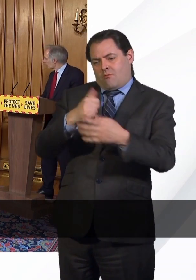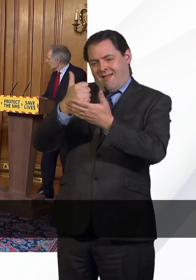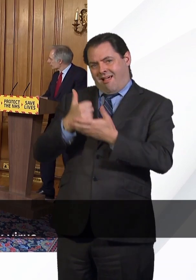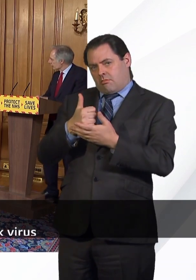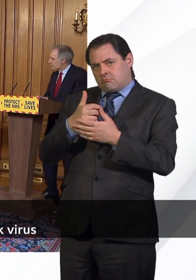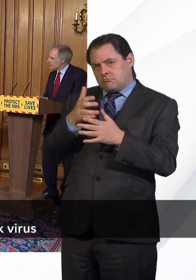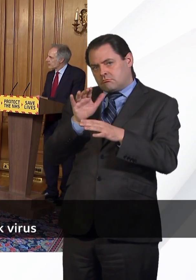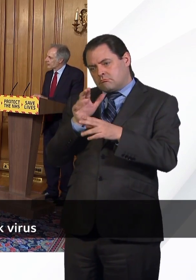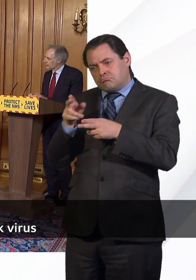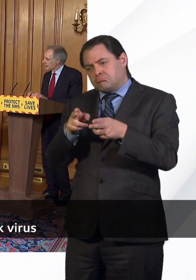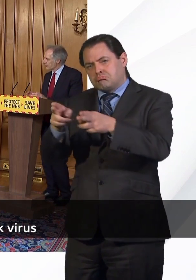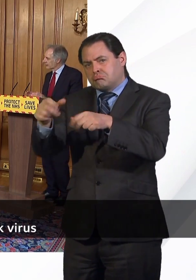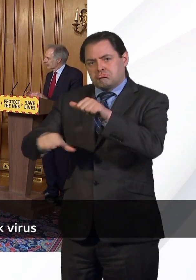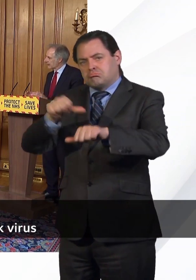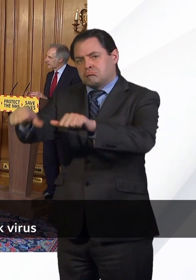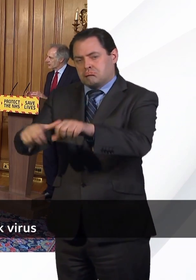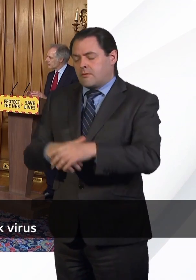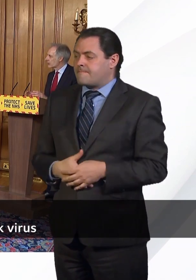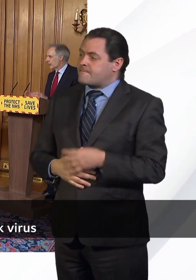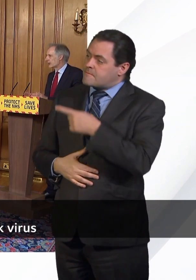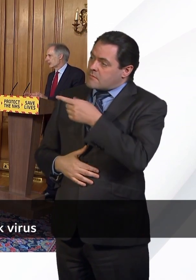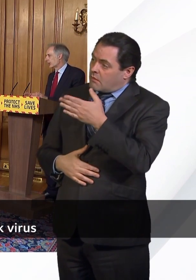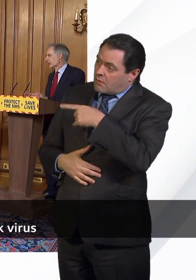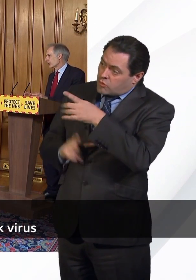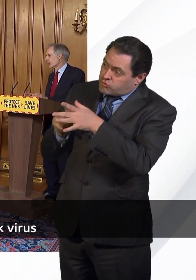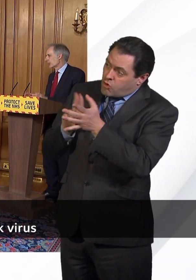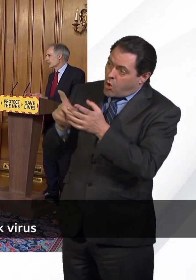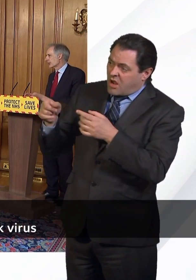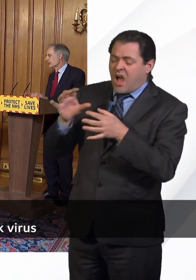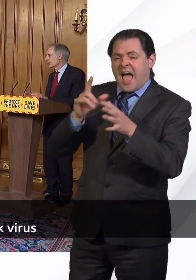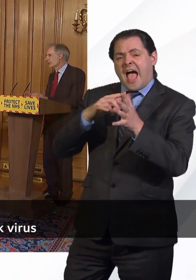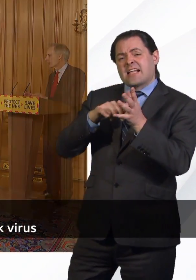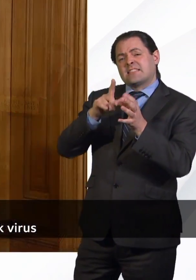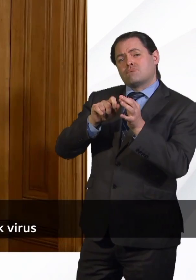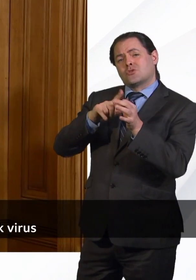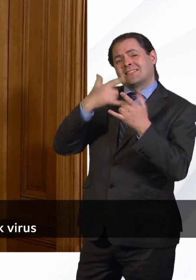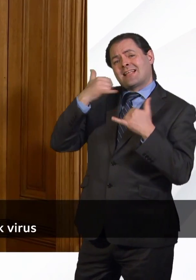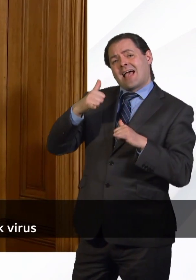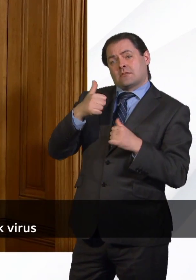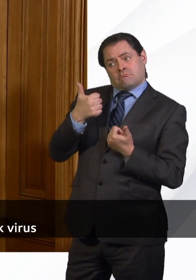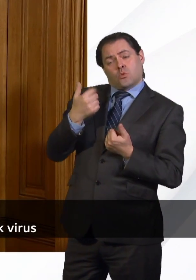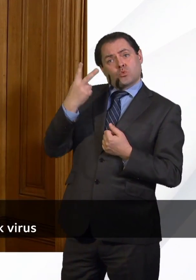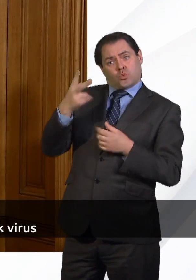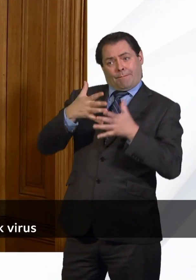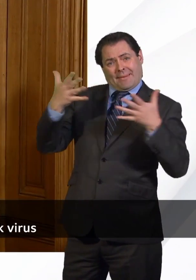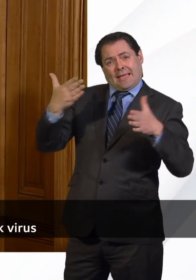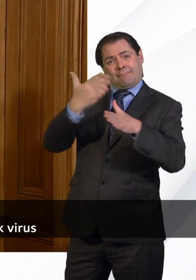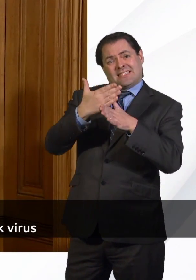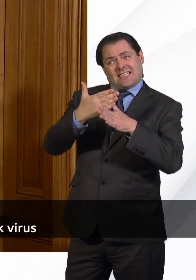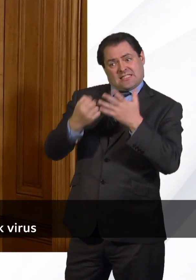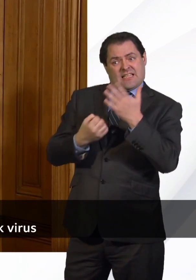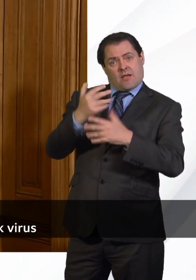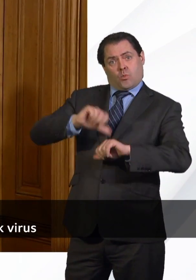testing? Just briefly on the testing, there's been really very good progress on the antibody test. There are at least 2 large commercial organisations who've developed